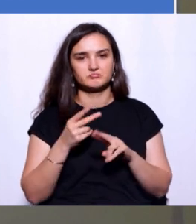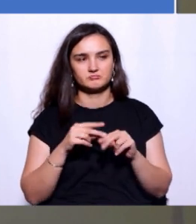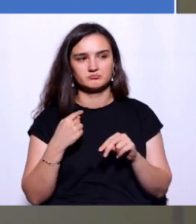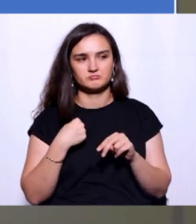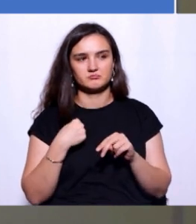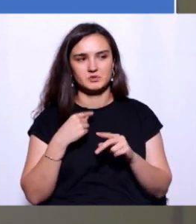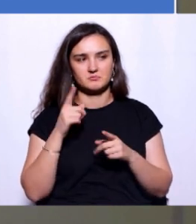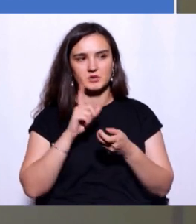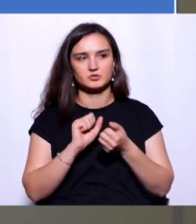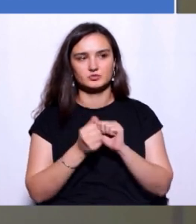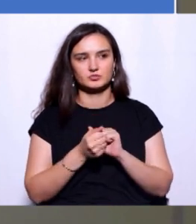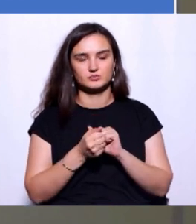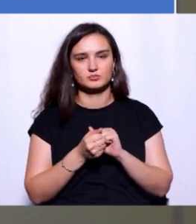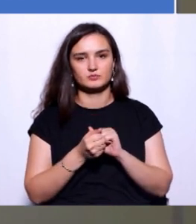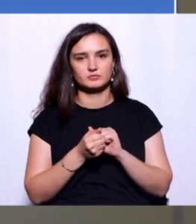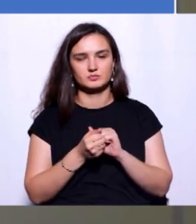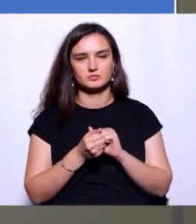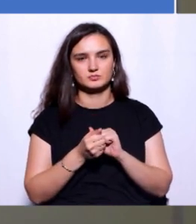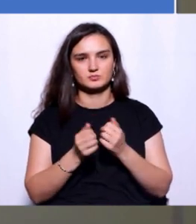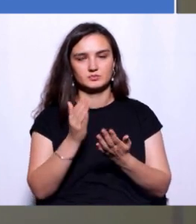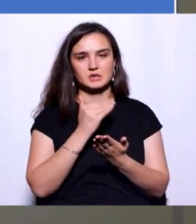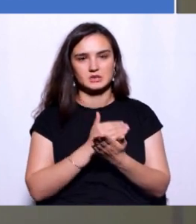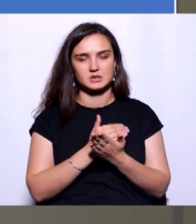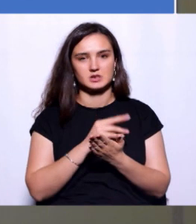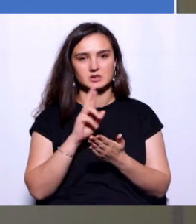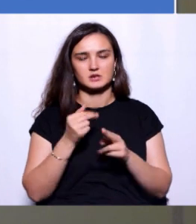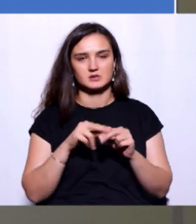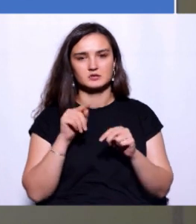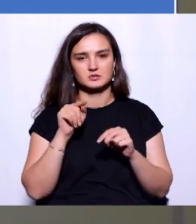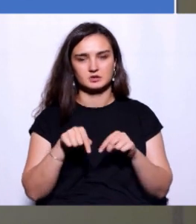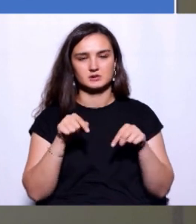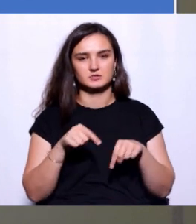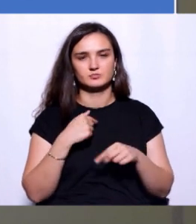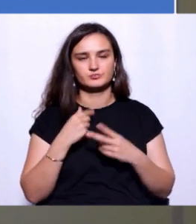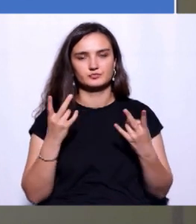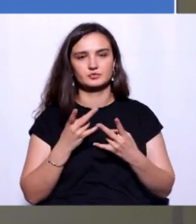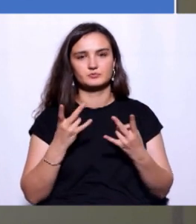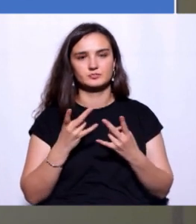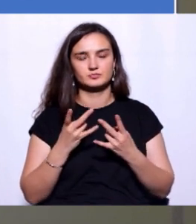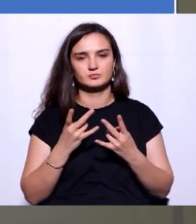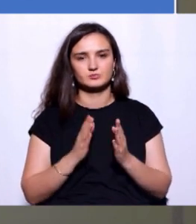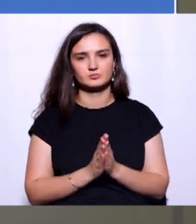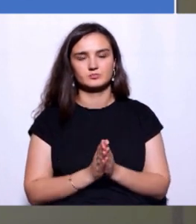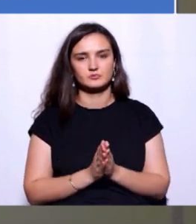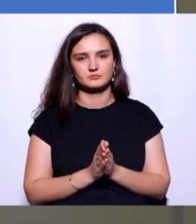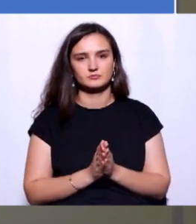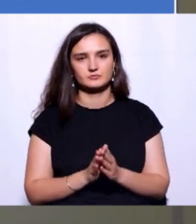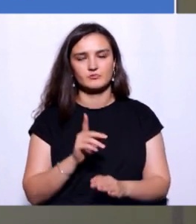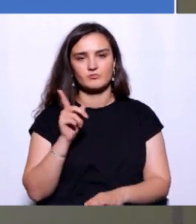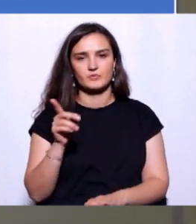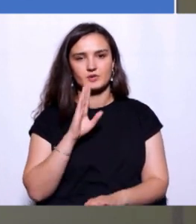I remember from the grammar section that here we need